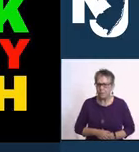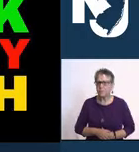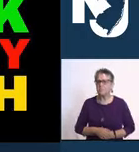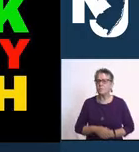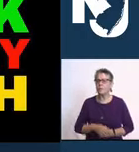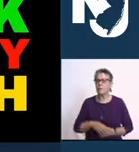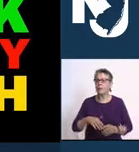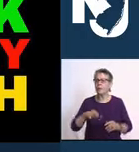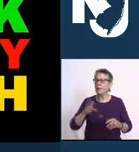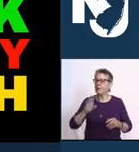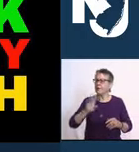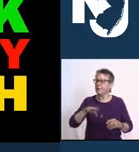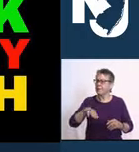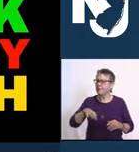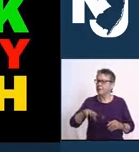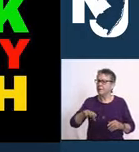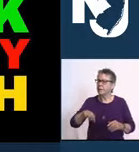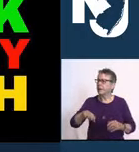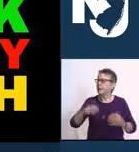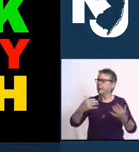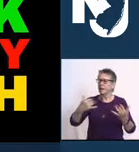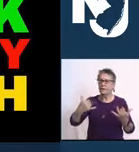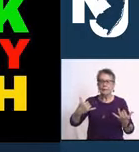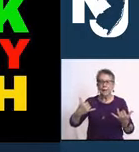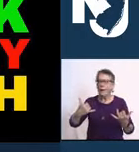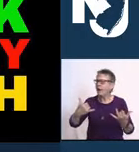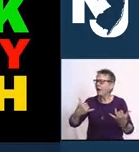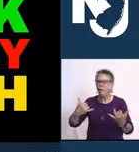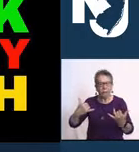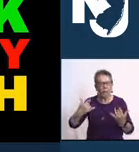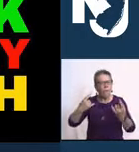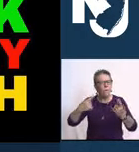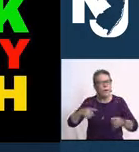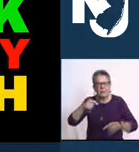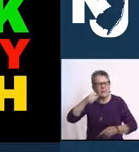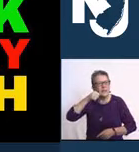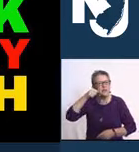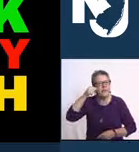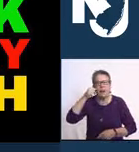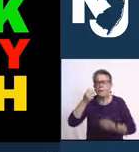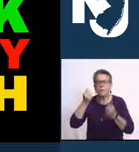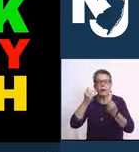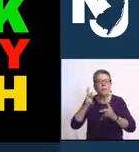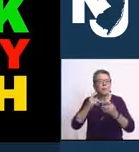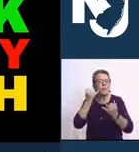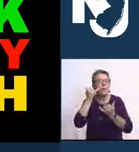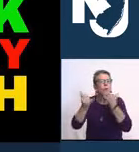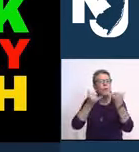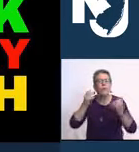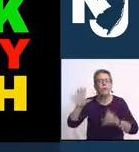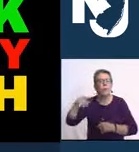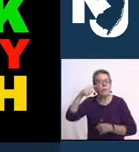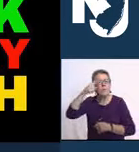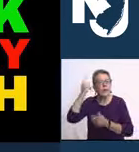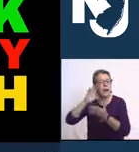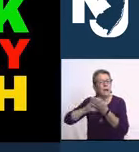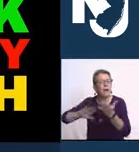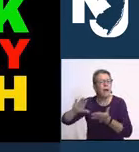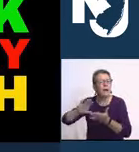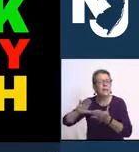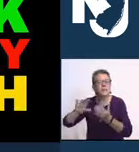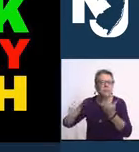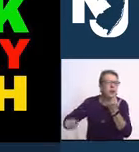awful, awful, shameful thing to have happened. Before we get to the numbers, I want to briefly acknowledge two